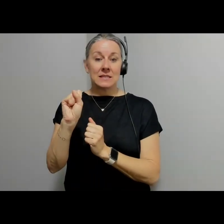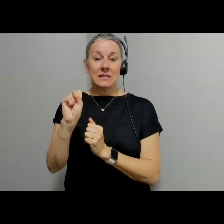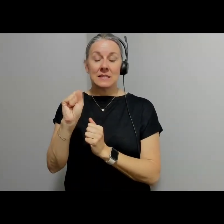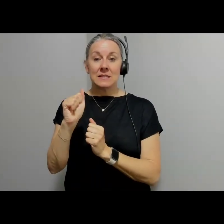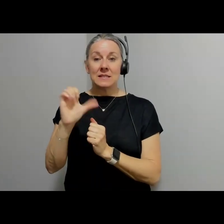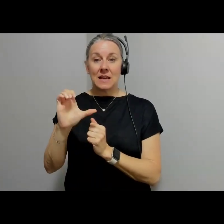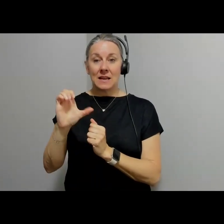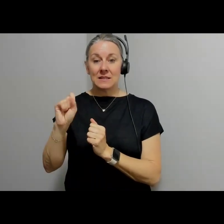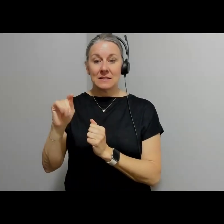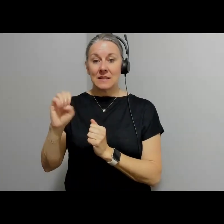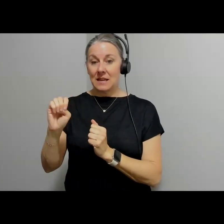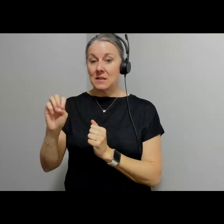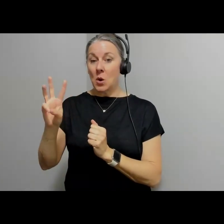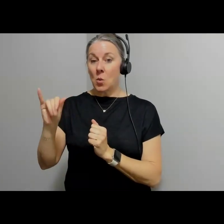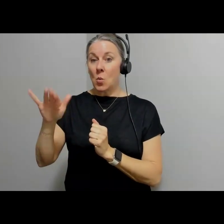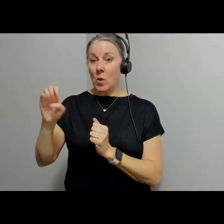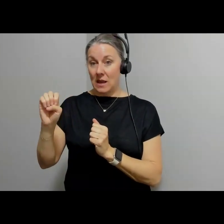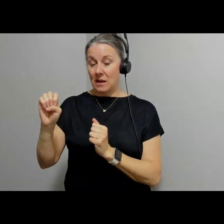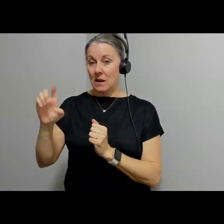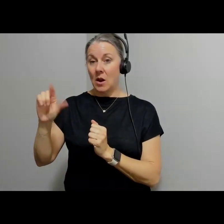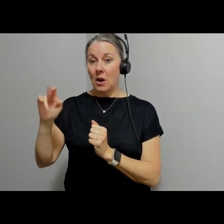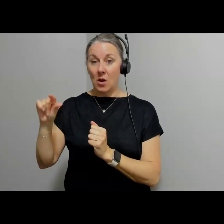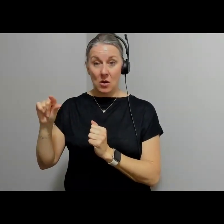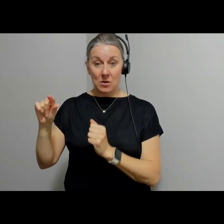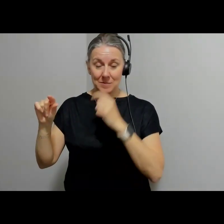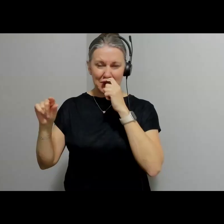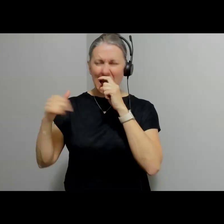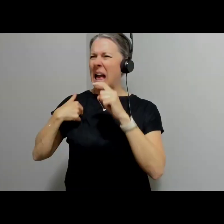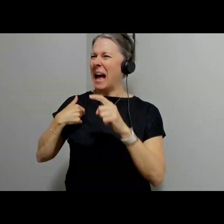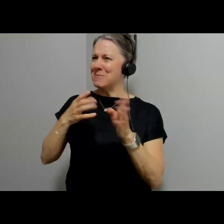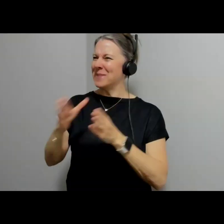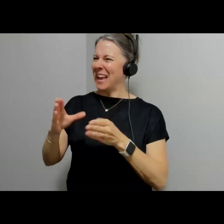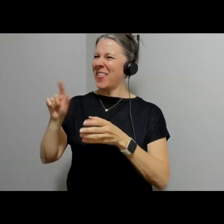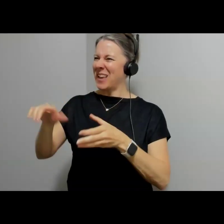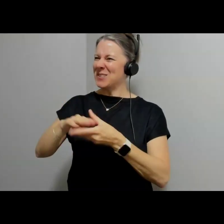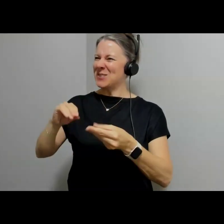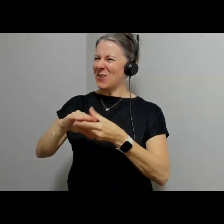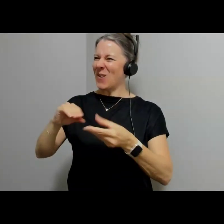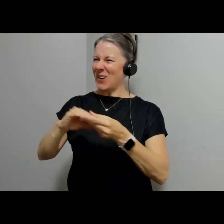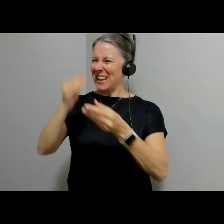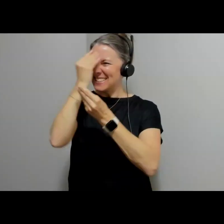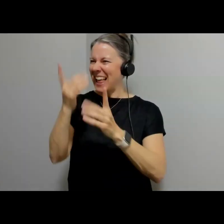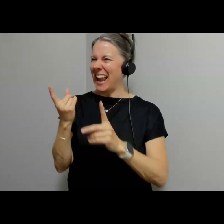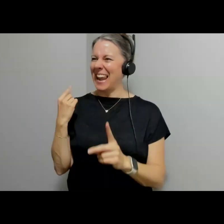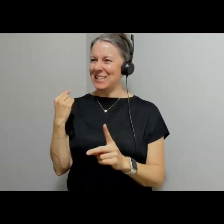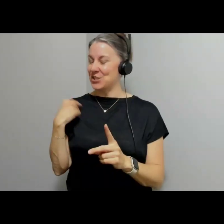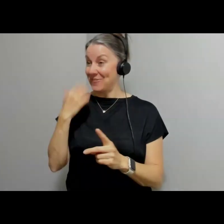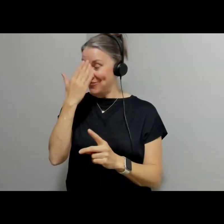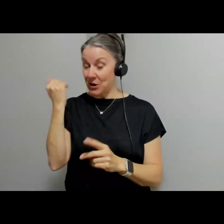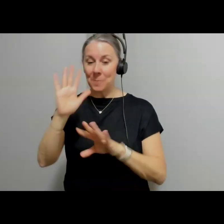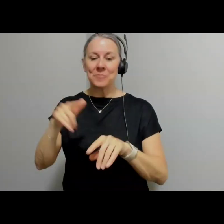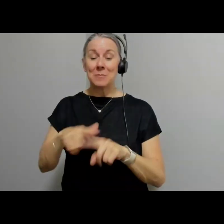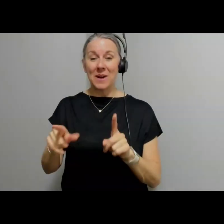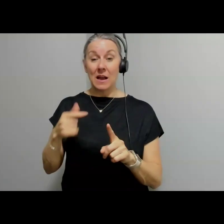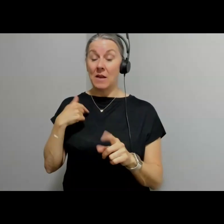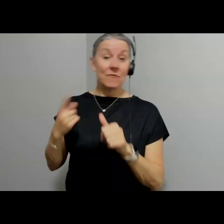that work, the first thing I said to him, and I might have told this story last year at our first cabinet retreat, is, Wayne, we have to do